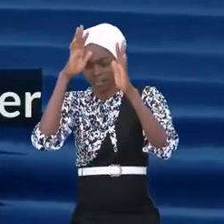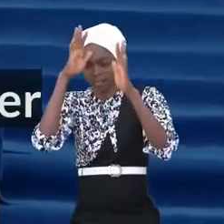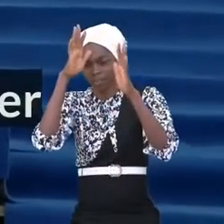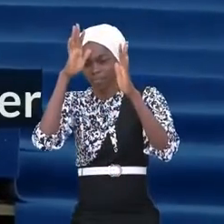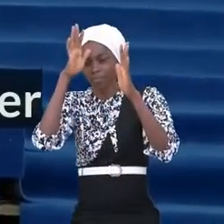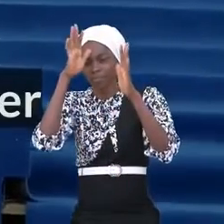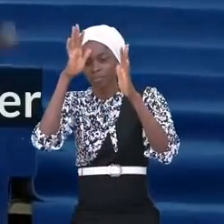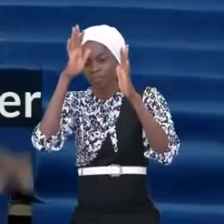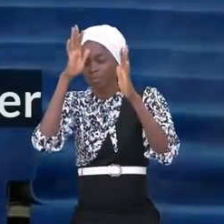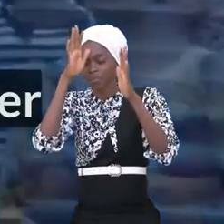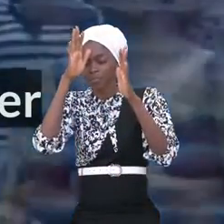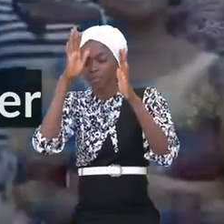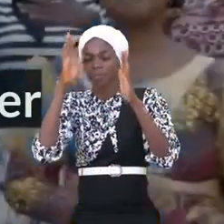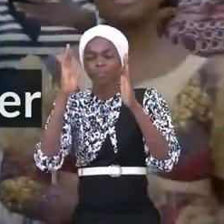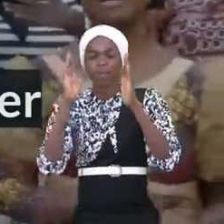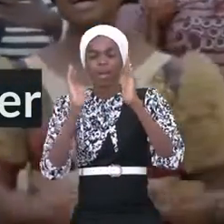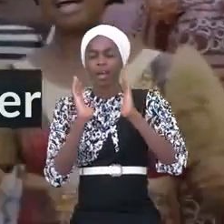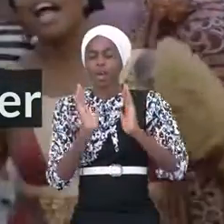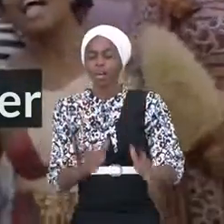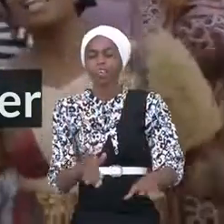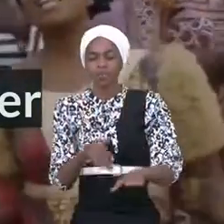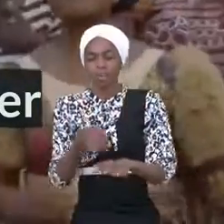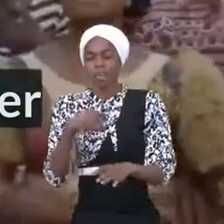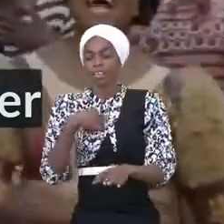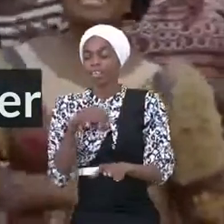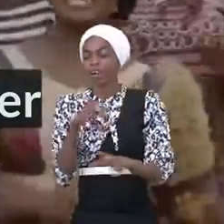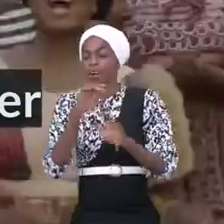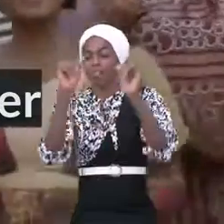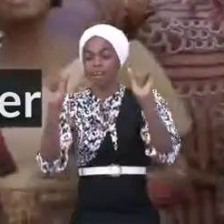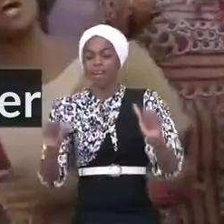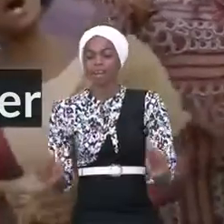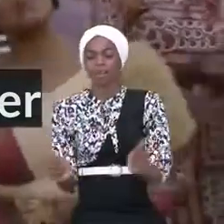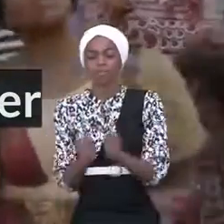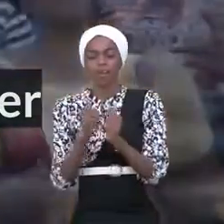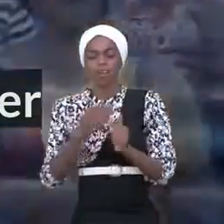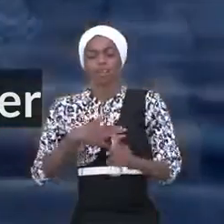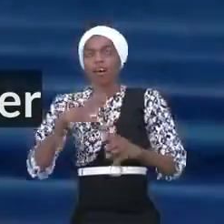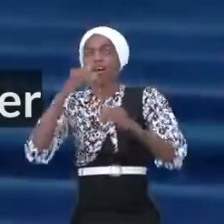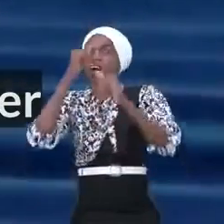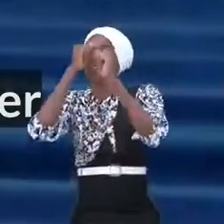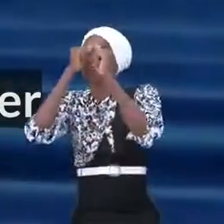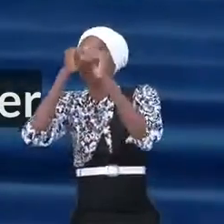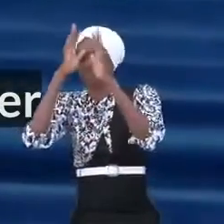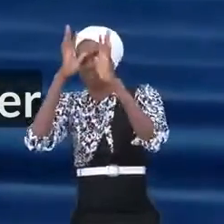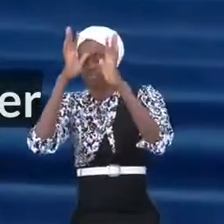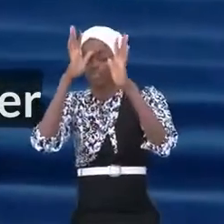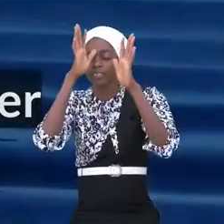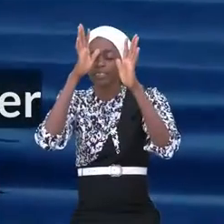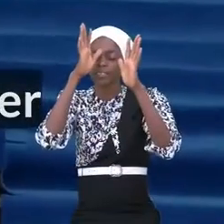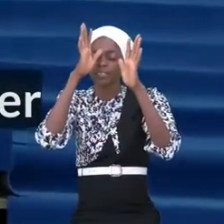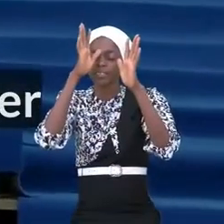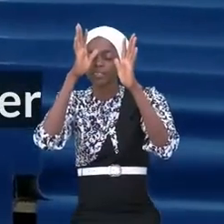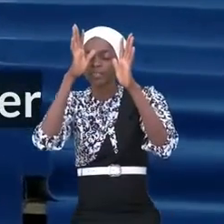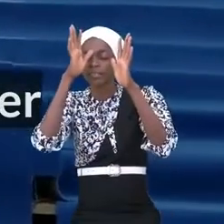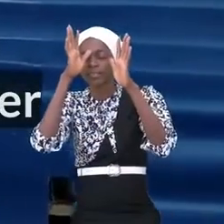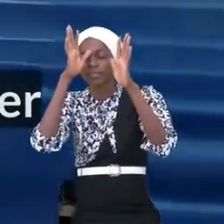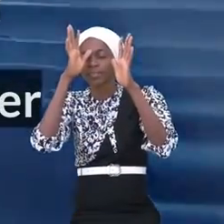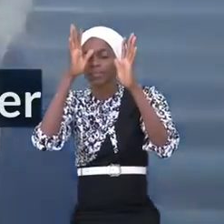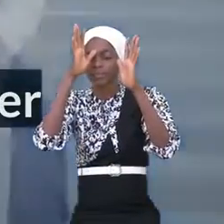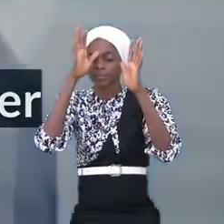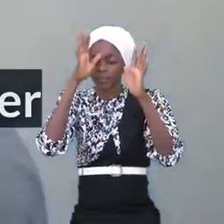Leave me at the altar with my father. Leave me at the altar with my father. Because at the altar is where